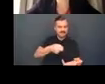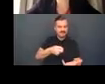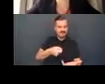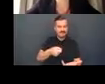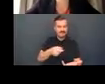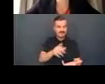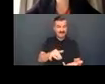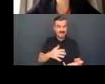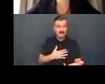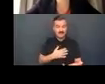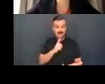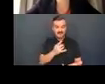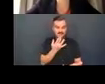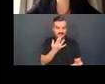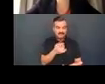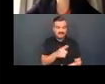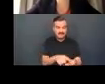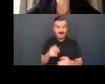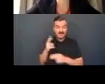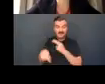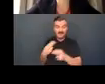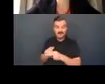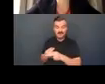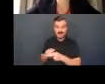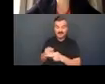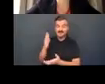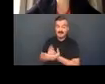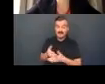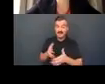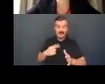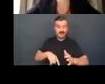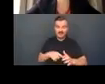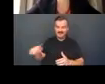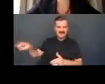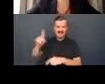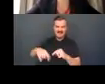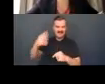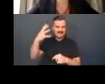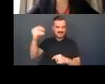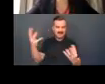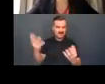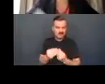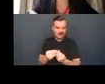That's my thing. But the university stopped allowing students to place items outside this year.